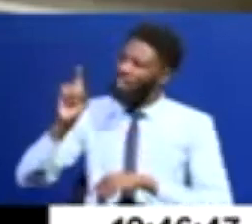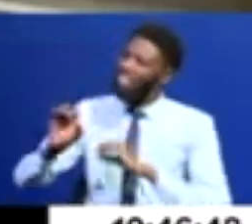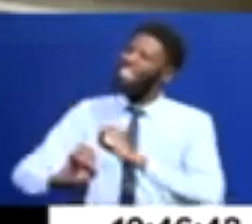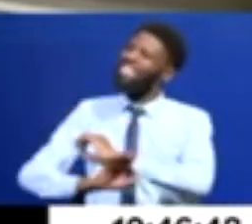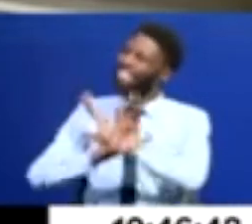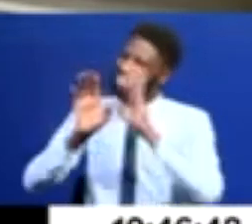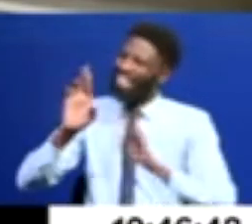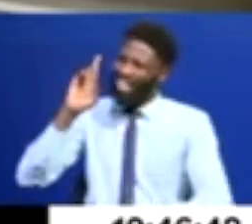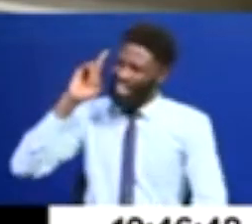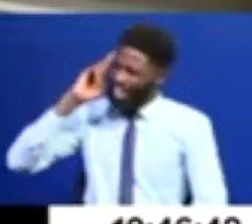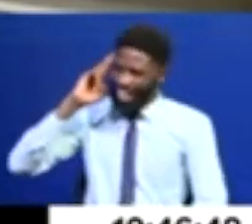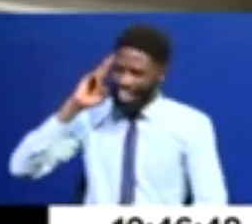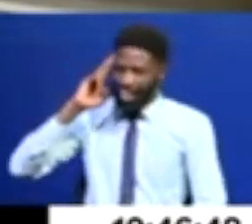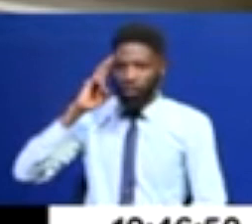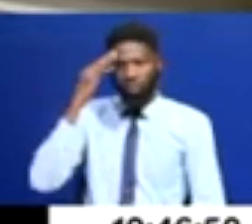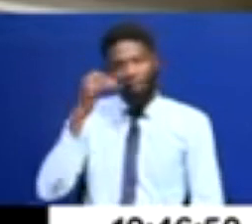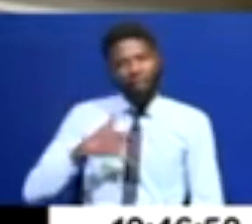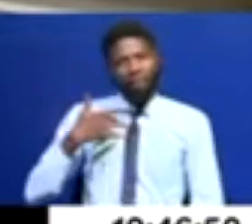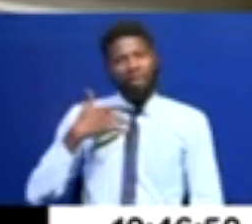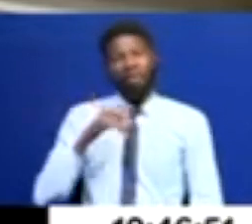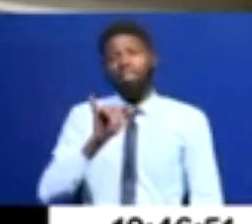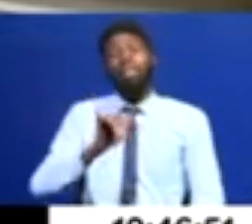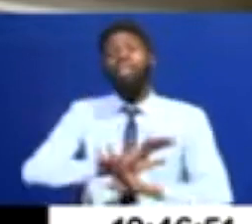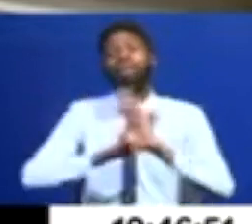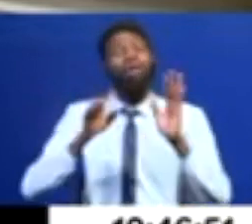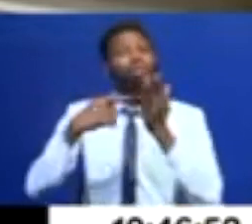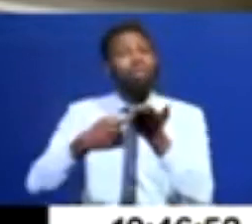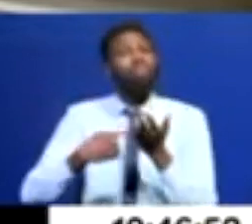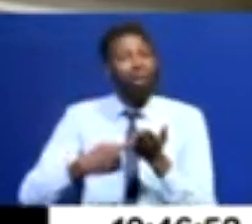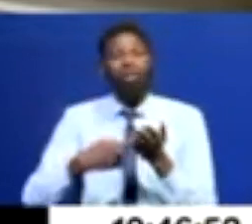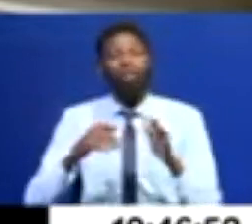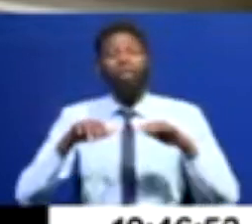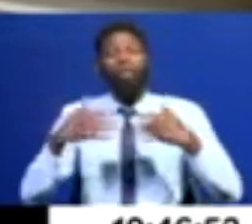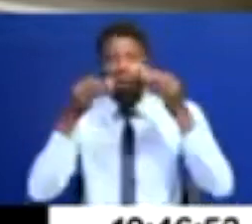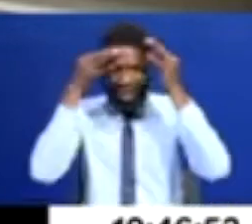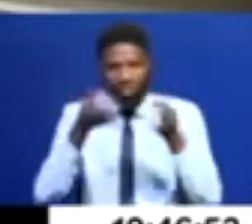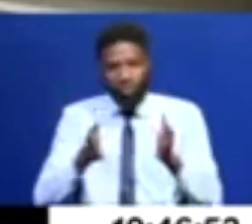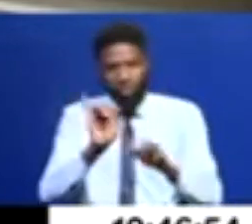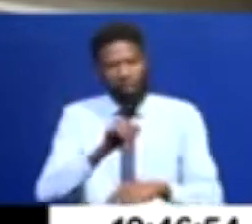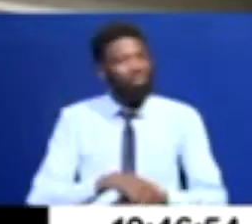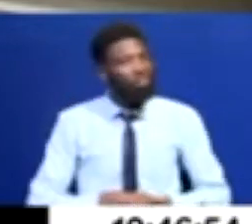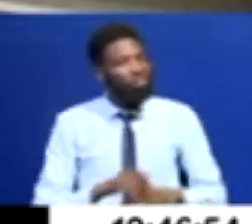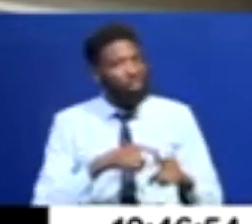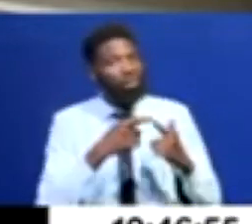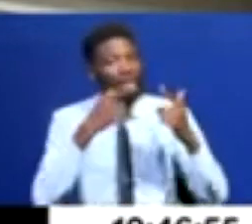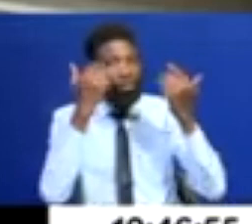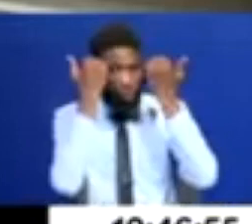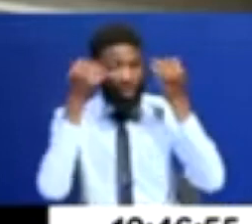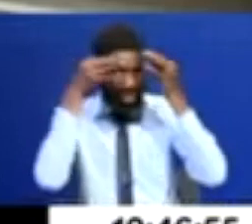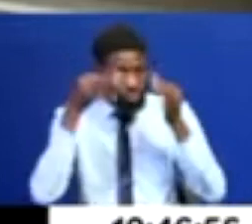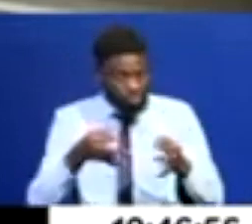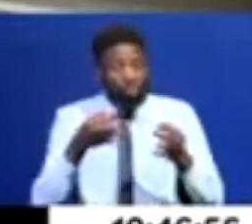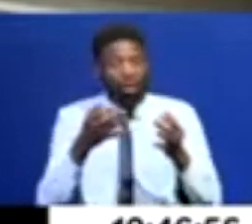why mm-hmm. you feel that this should not be debated or should not be decided this way. Mm-hmm. Yes. And then the courts will decide whether to grant you your